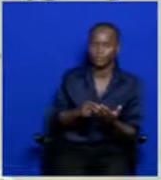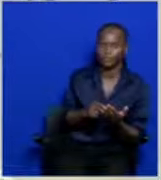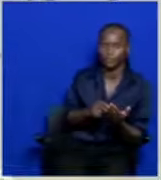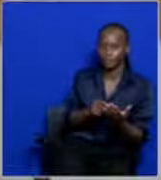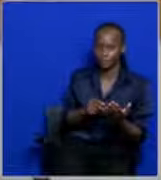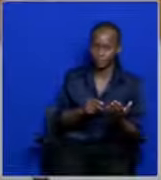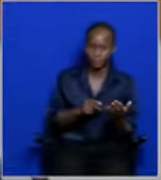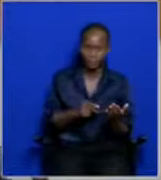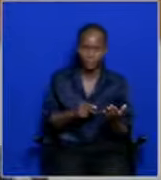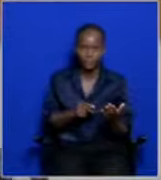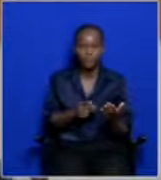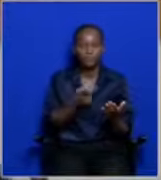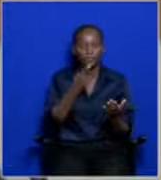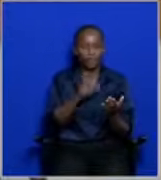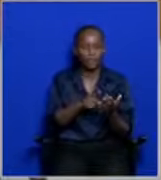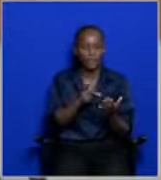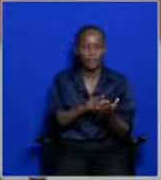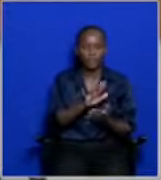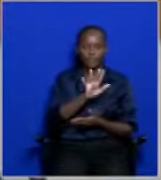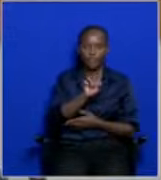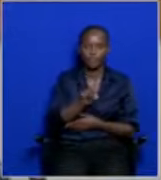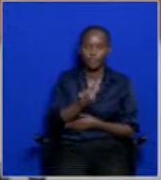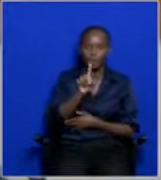it's supposed to come after 516.